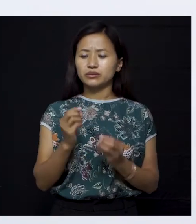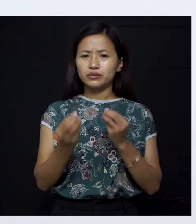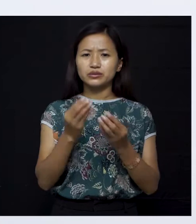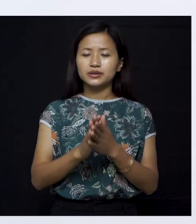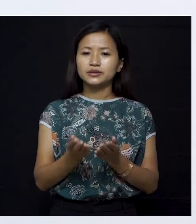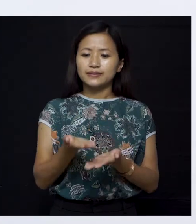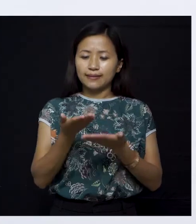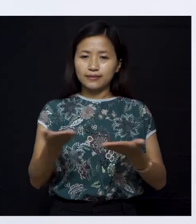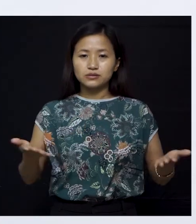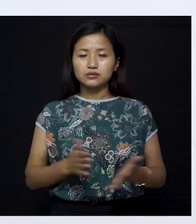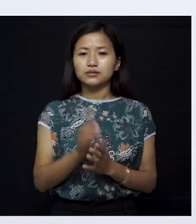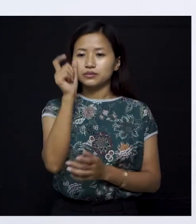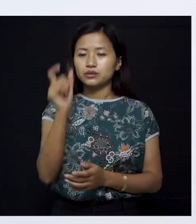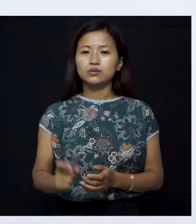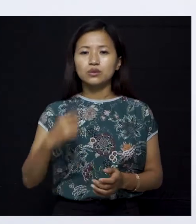a person who